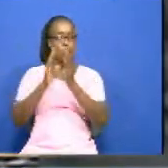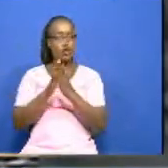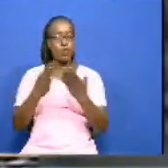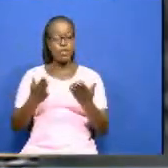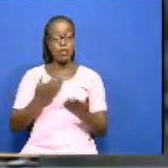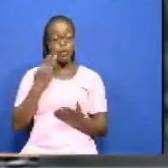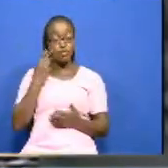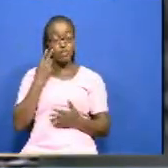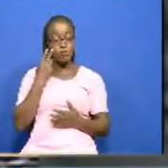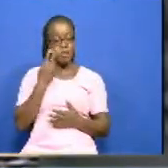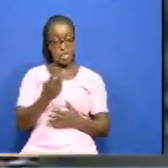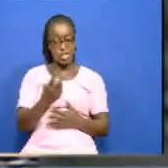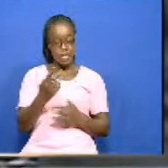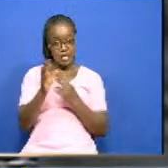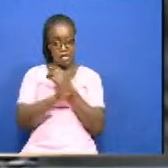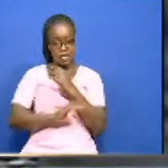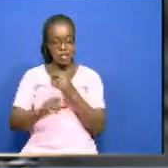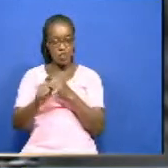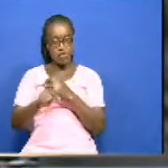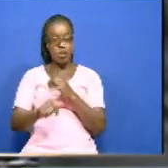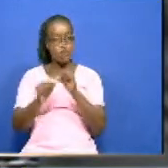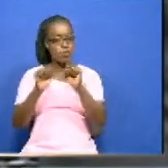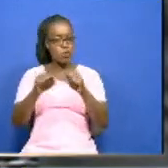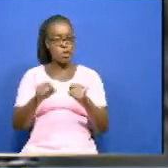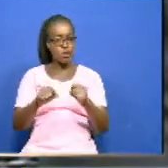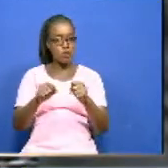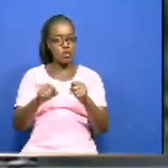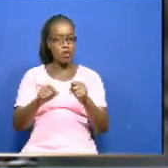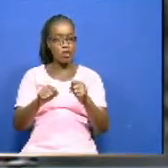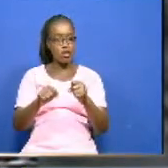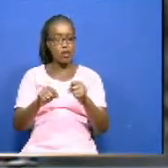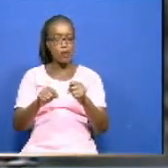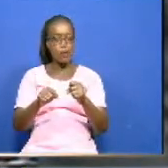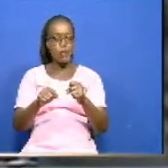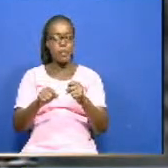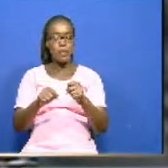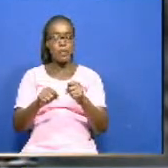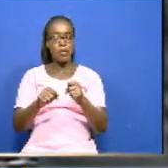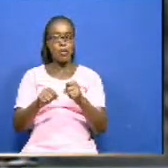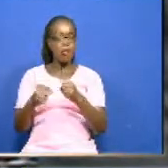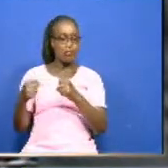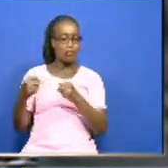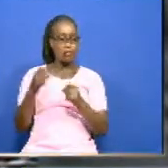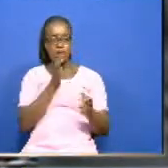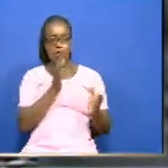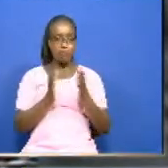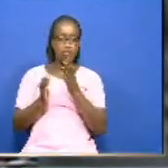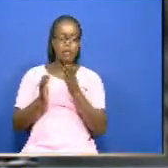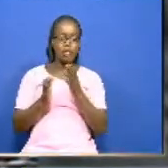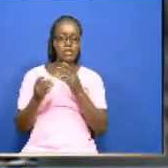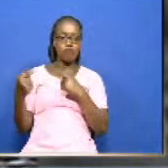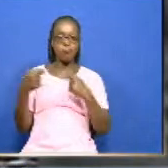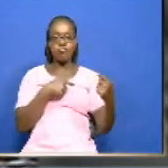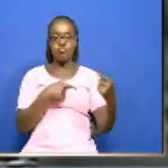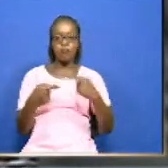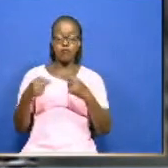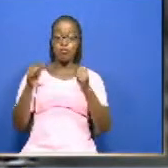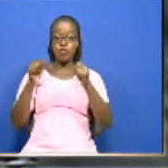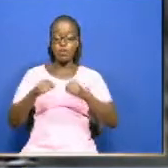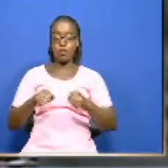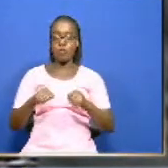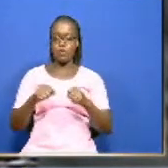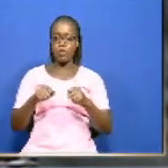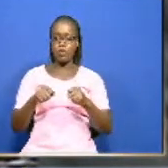today is a likely precursor of violent conflicts that would lead